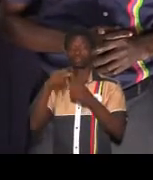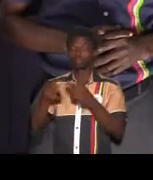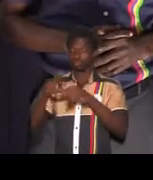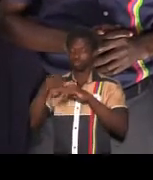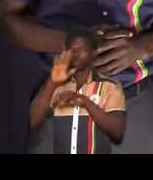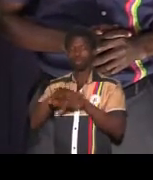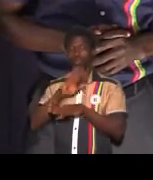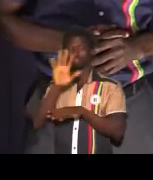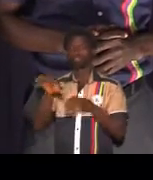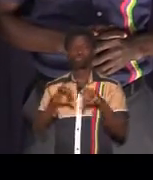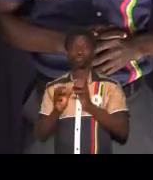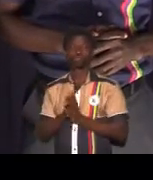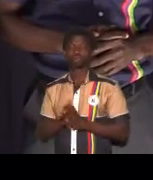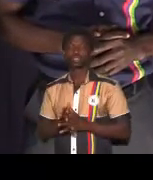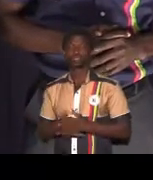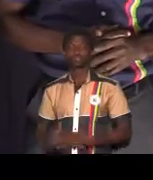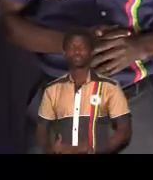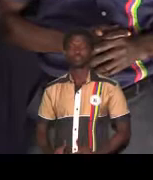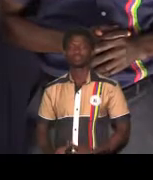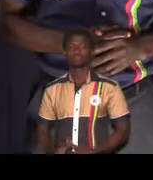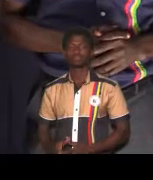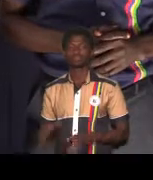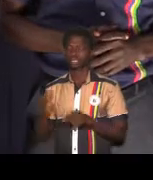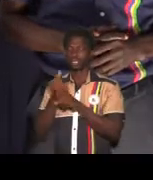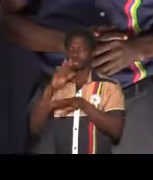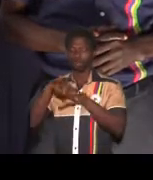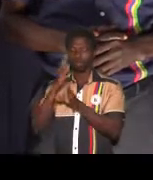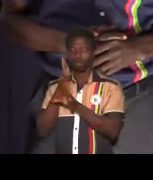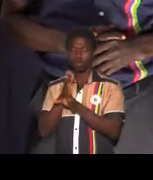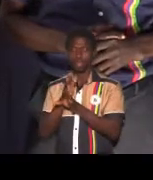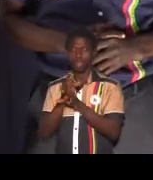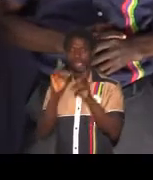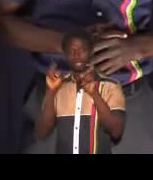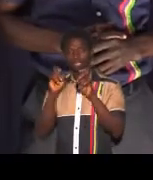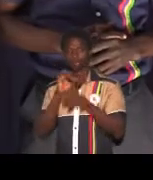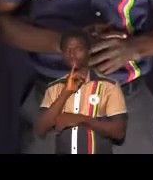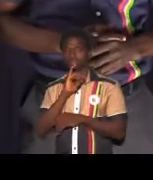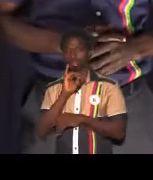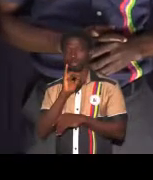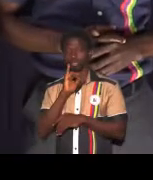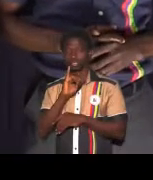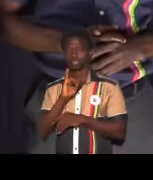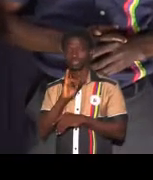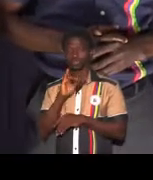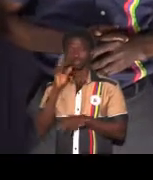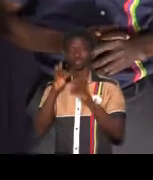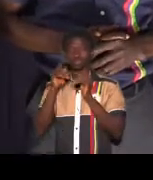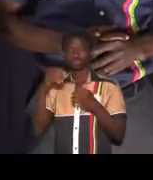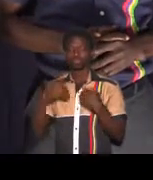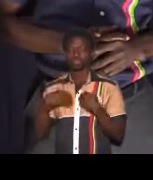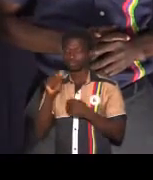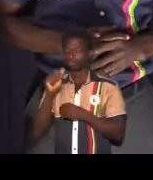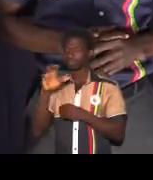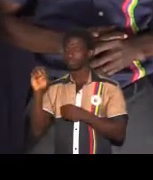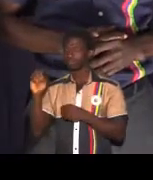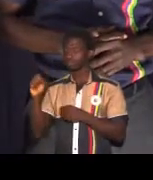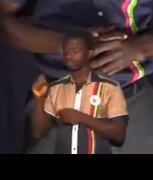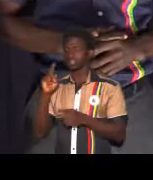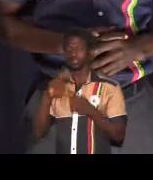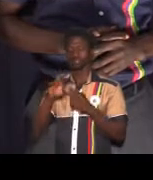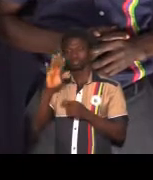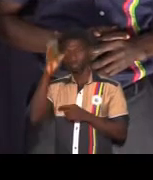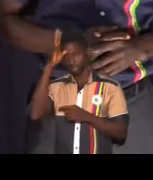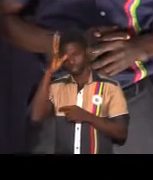you to improve on your performance. Taking the online assessment or test is based on if you have access